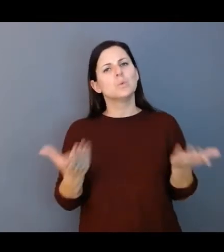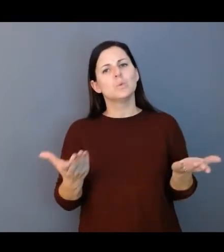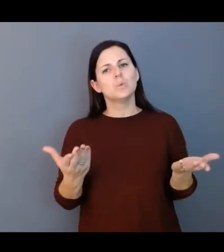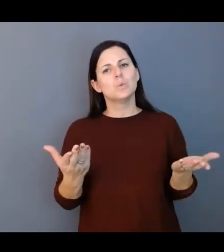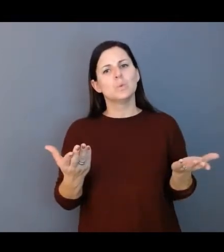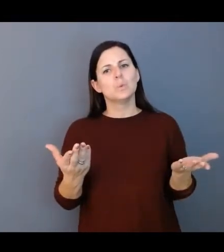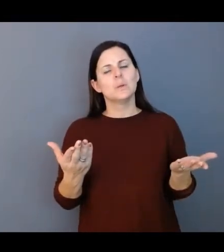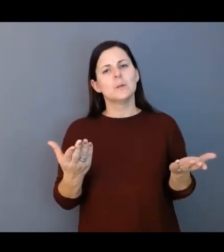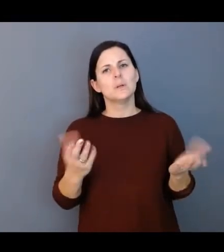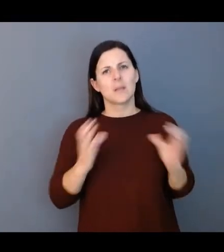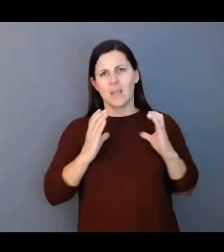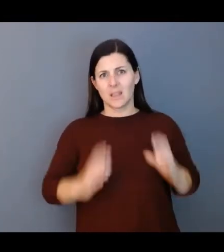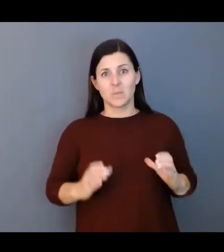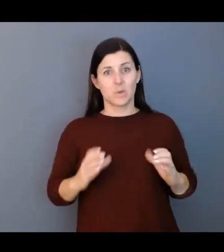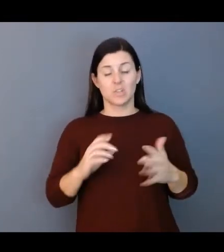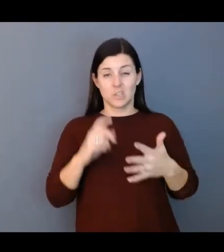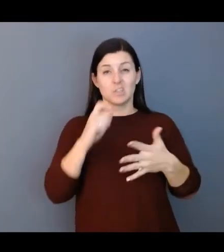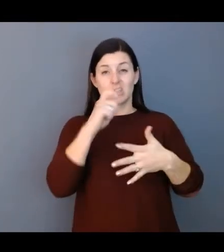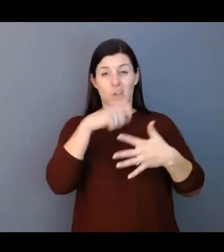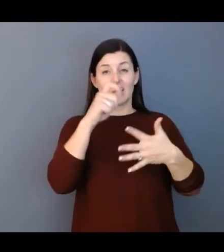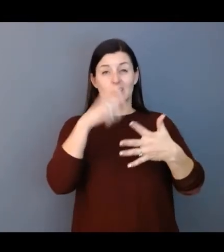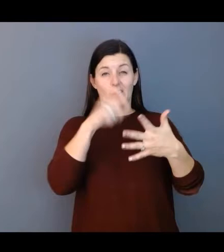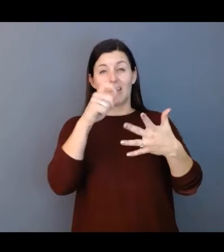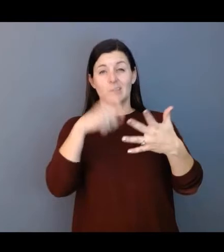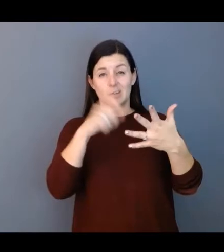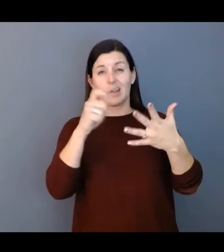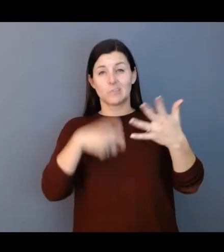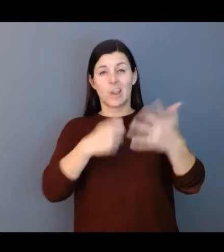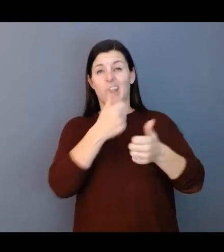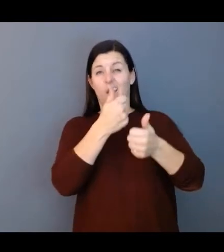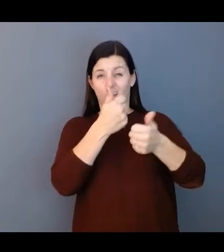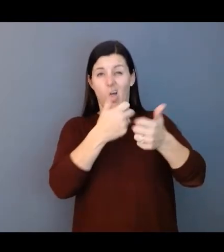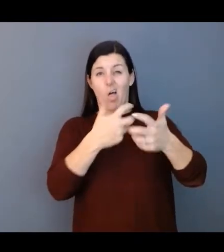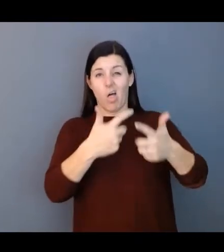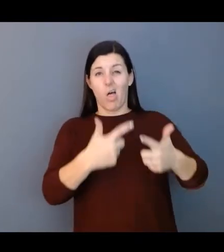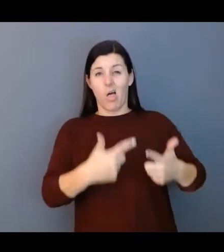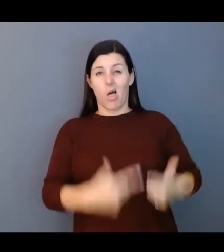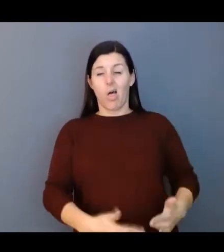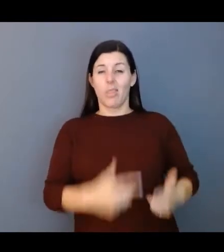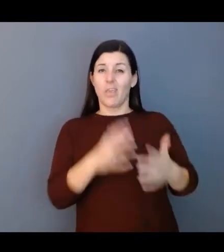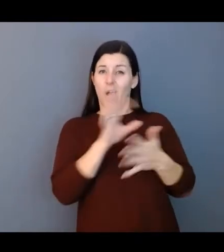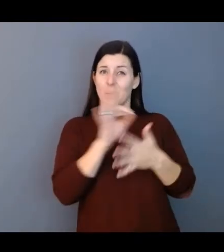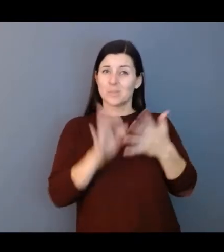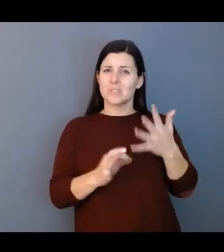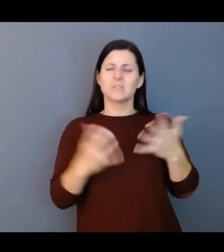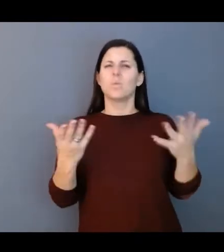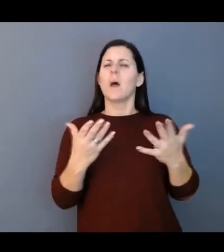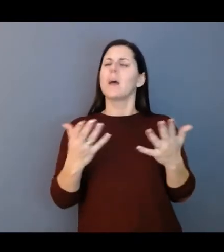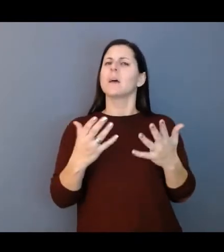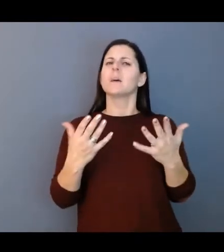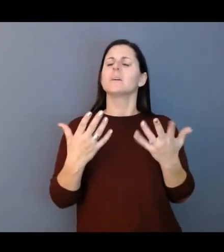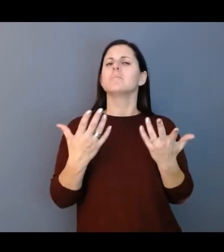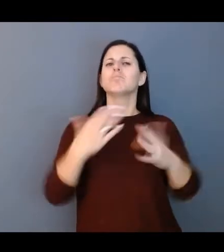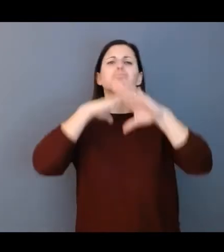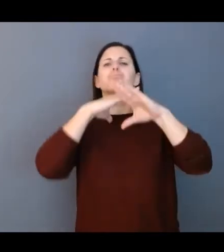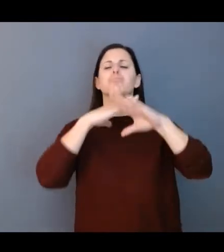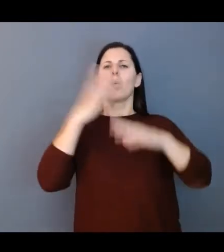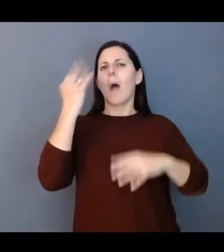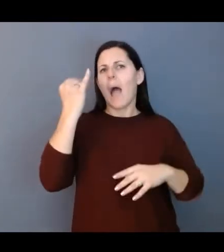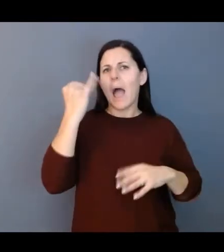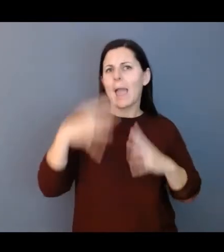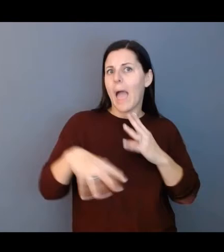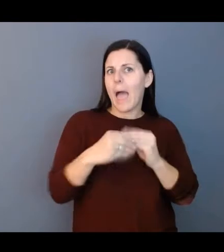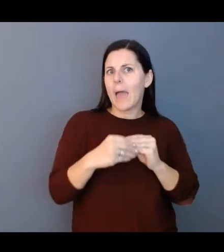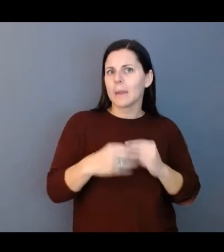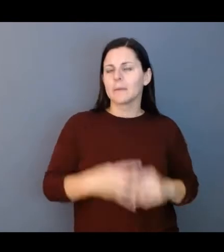I imagine were customers just going through each of these options, figuring it out? What are the pain points that they had that prompted us